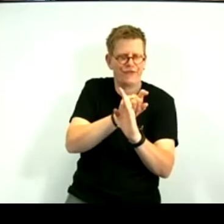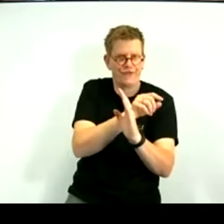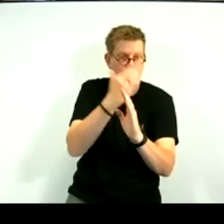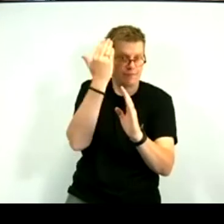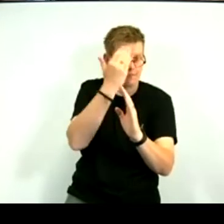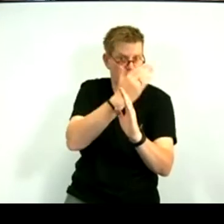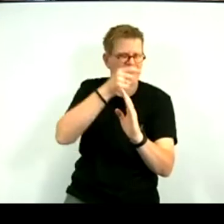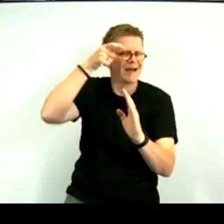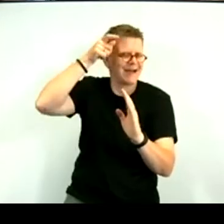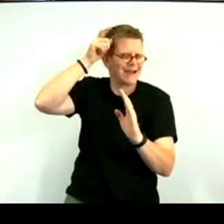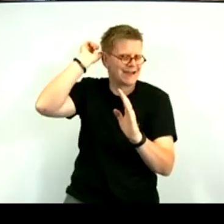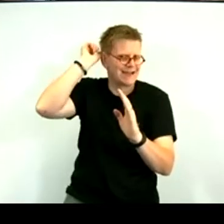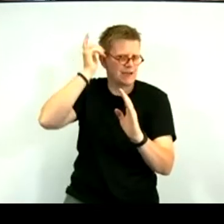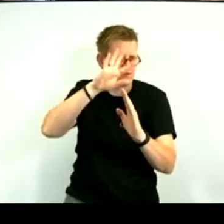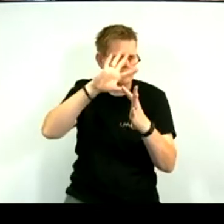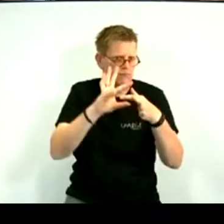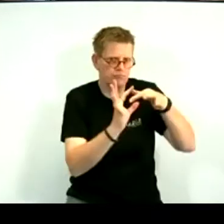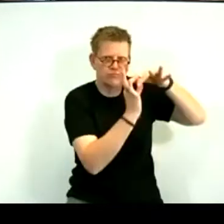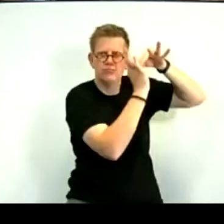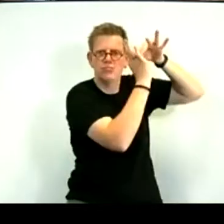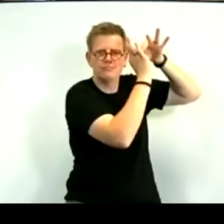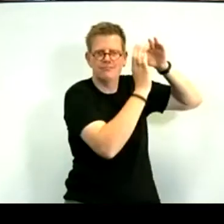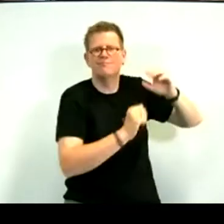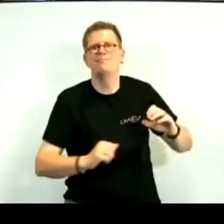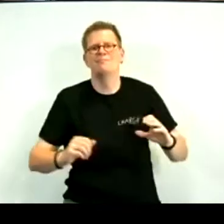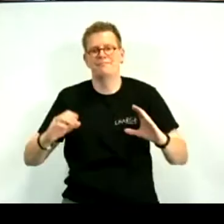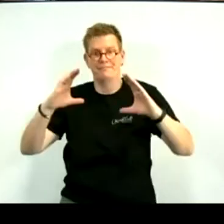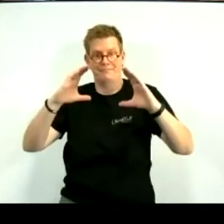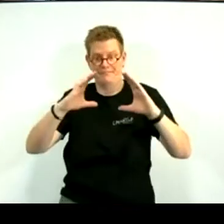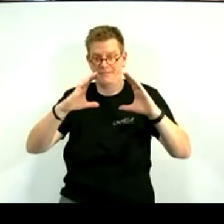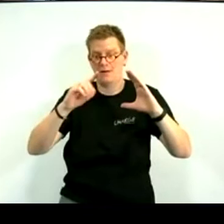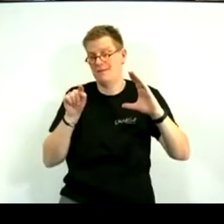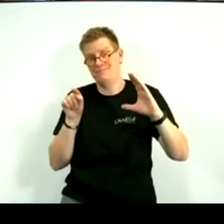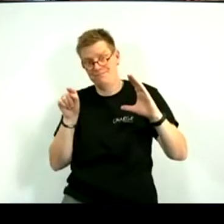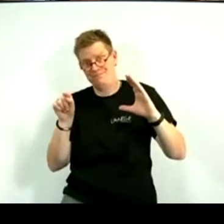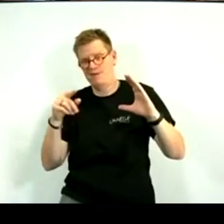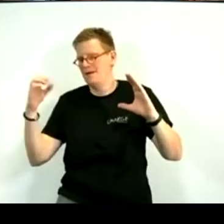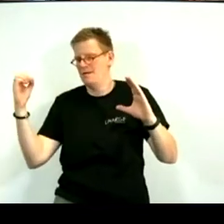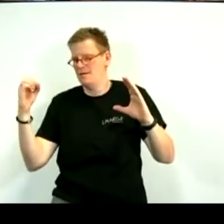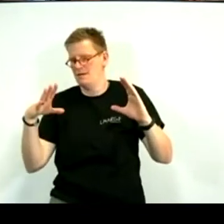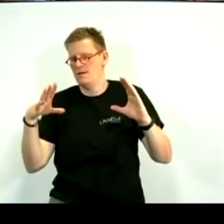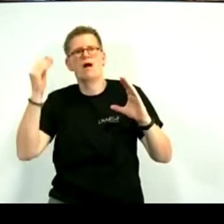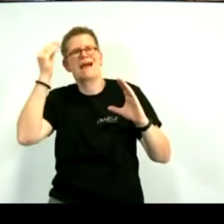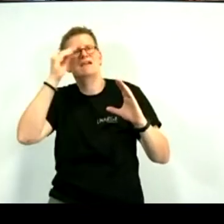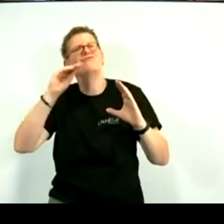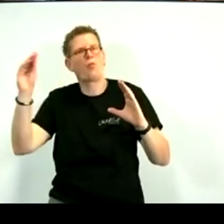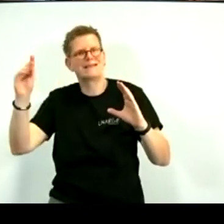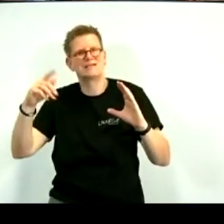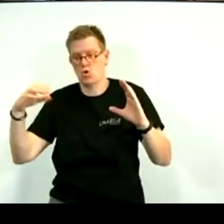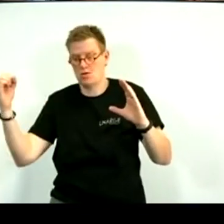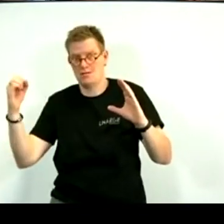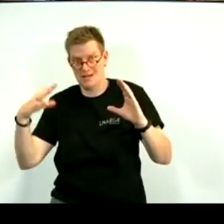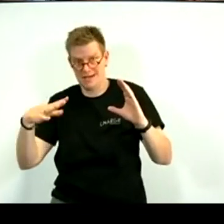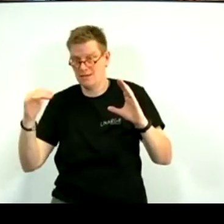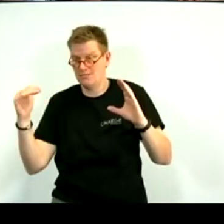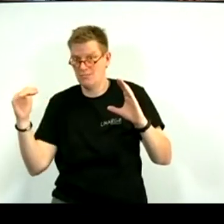light information comes from the right. It comes into the eye, goes through the cornea and the